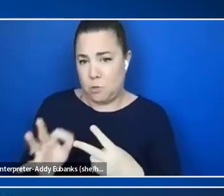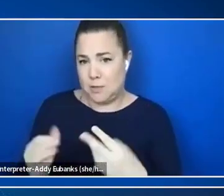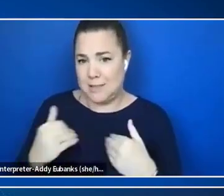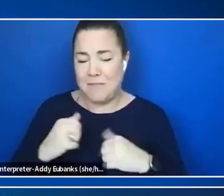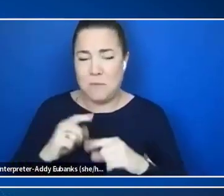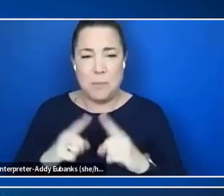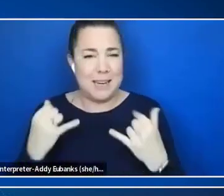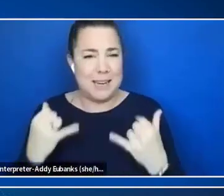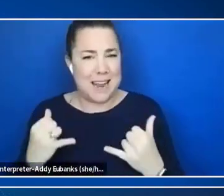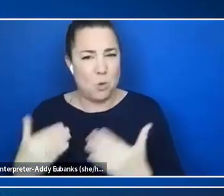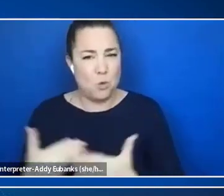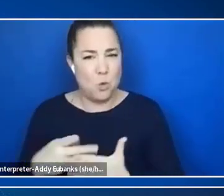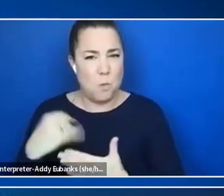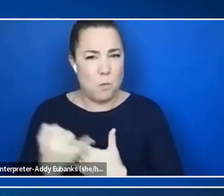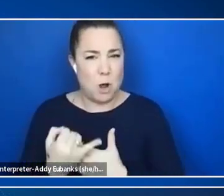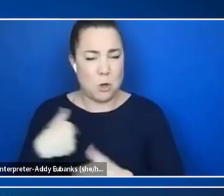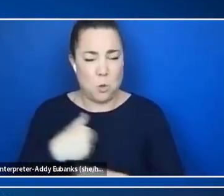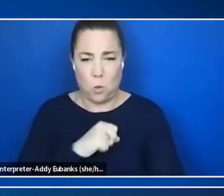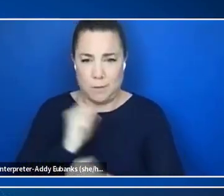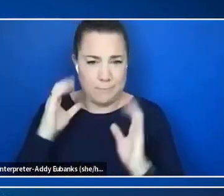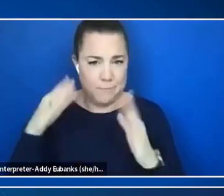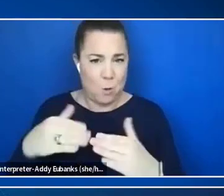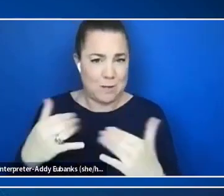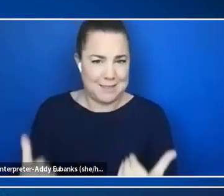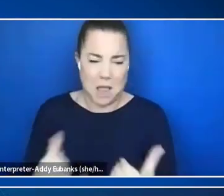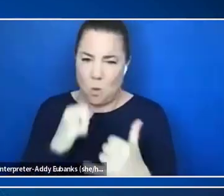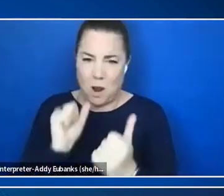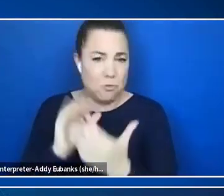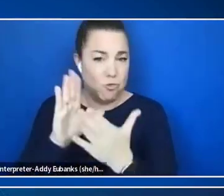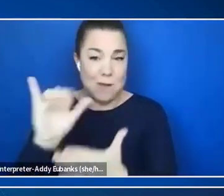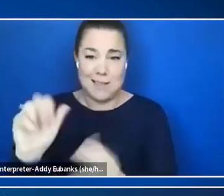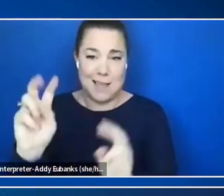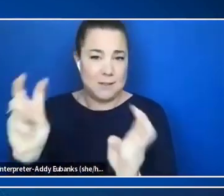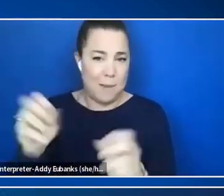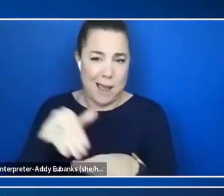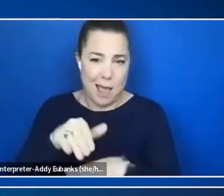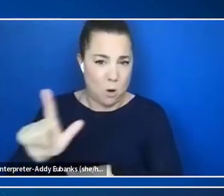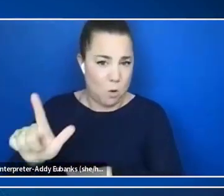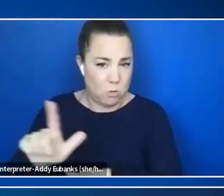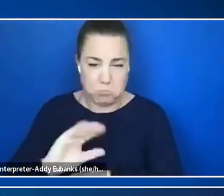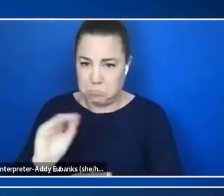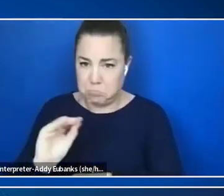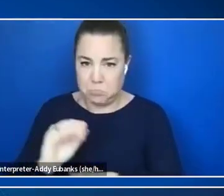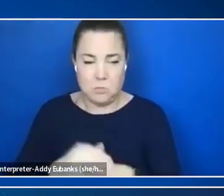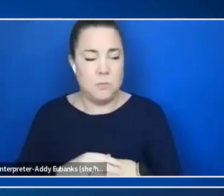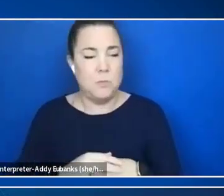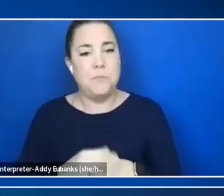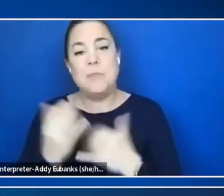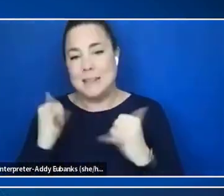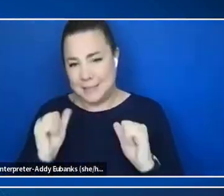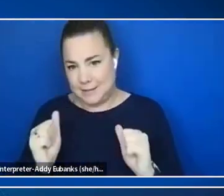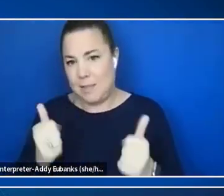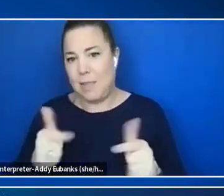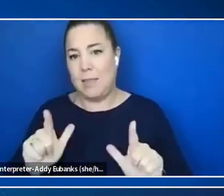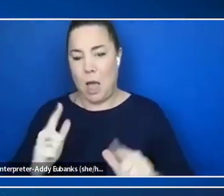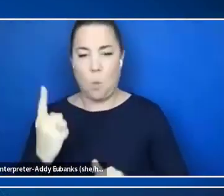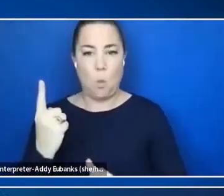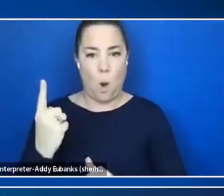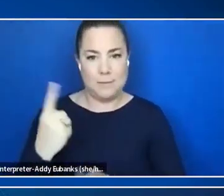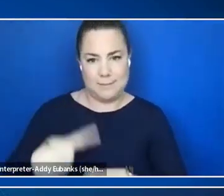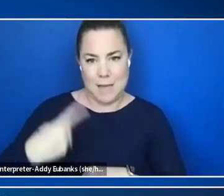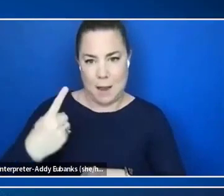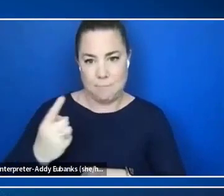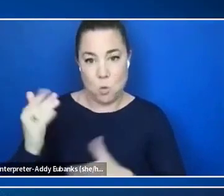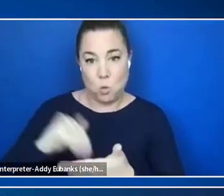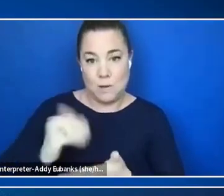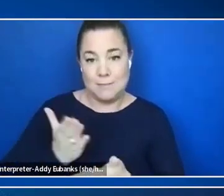this project itself that we're working on, it is not addressing that topic at all. They still will allow, a one resubmission for an application. You'll still have